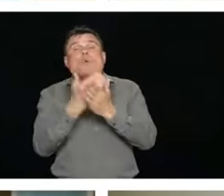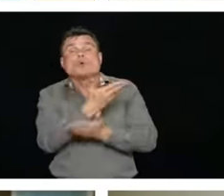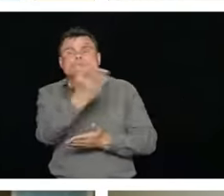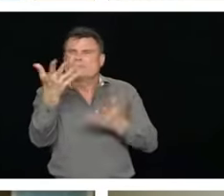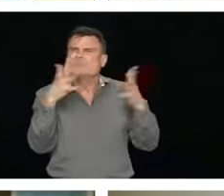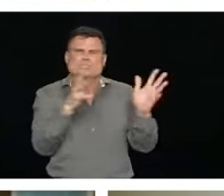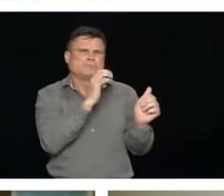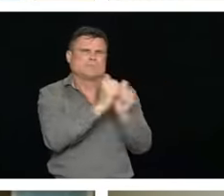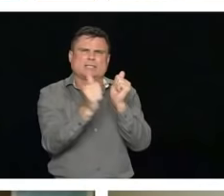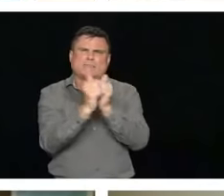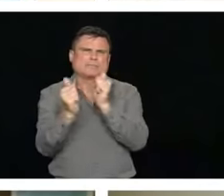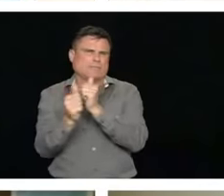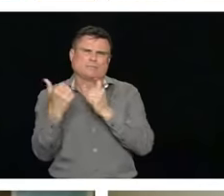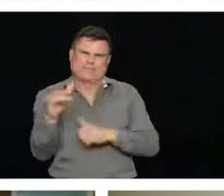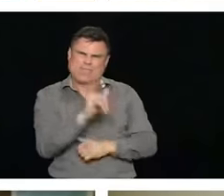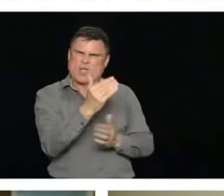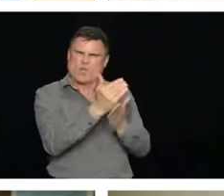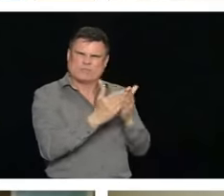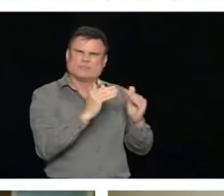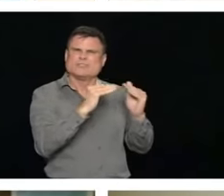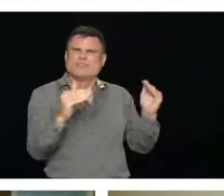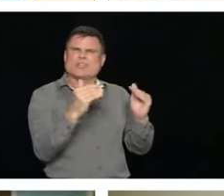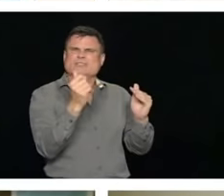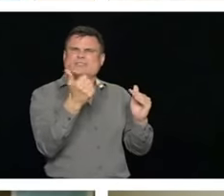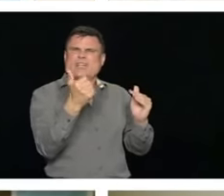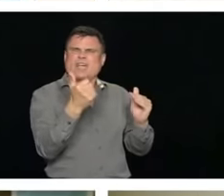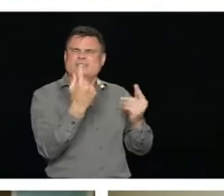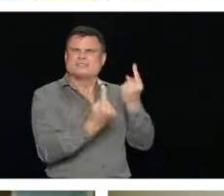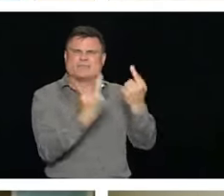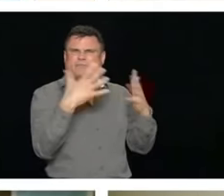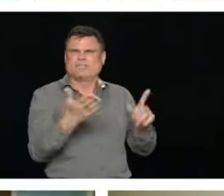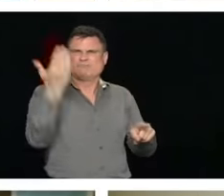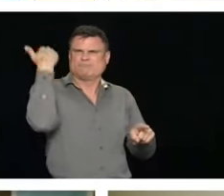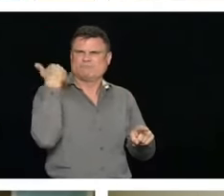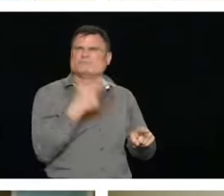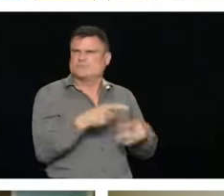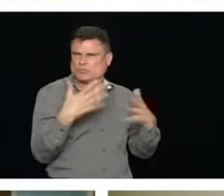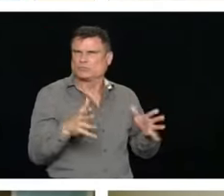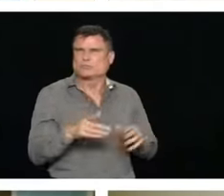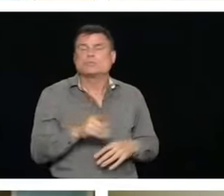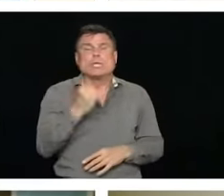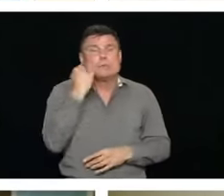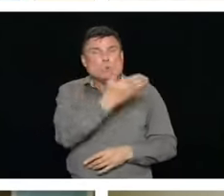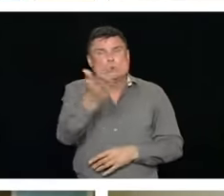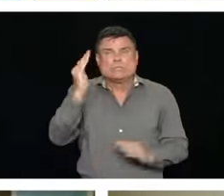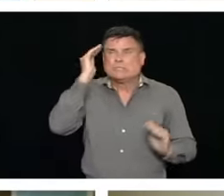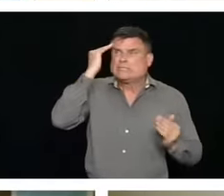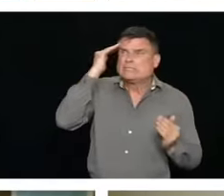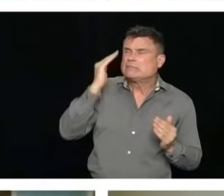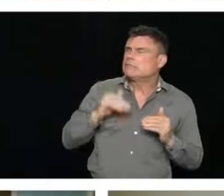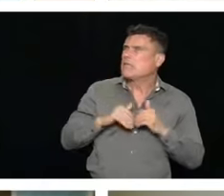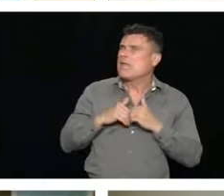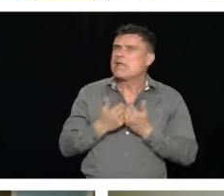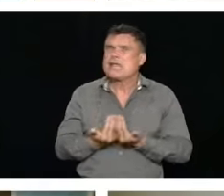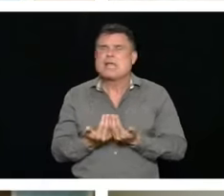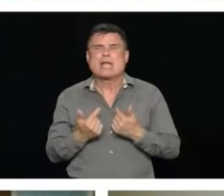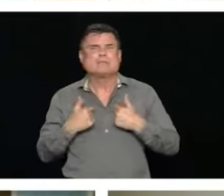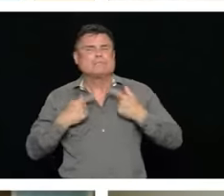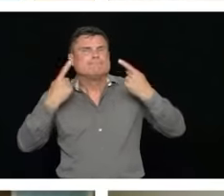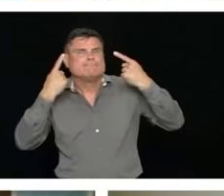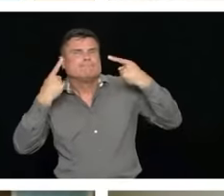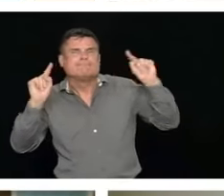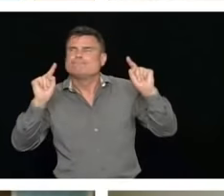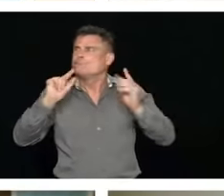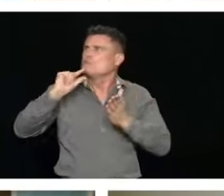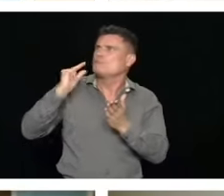teachers and those who are supporting her with her graduation journey, because Chelsea should be looking at a very bright future